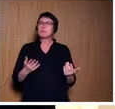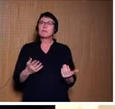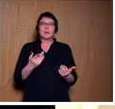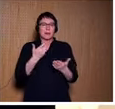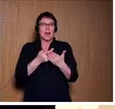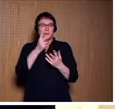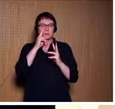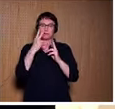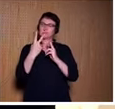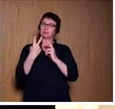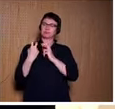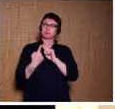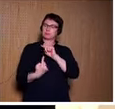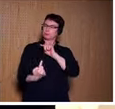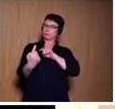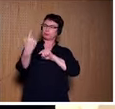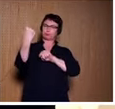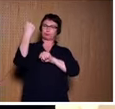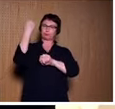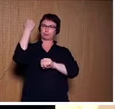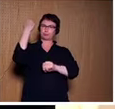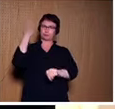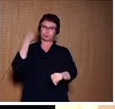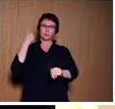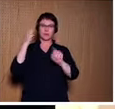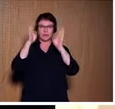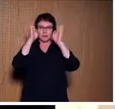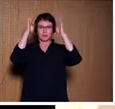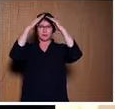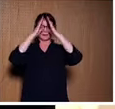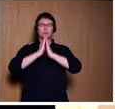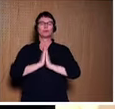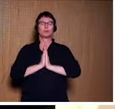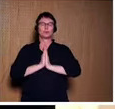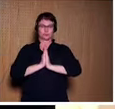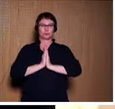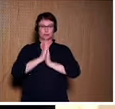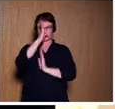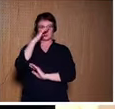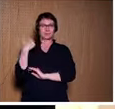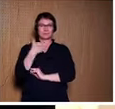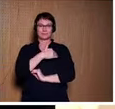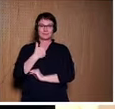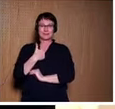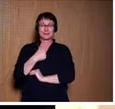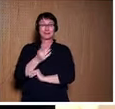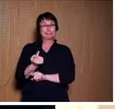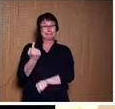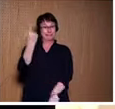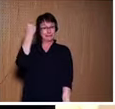traced back to the efforts of the Vatican to oppose policy reforms relating to